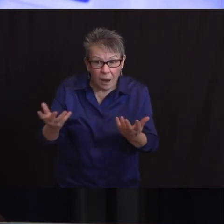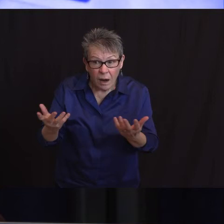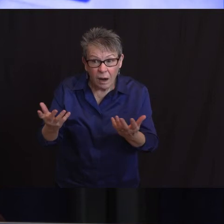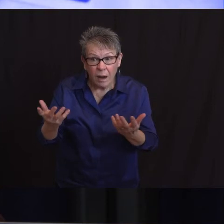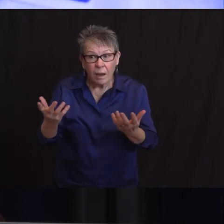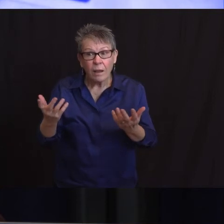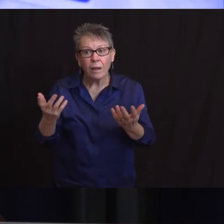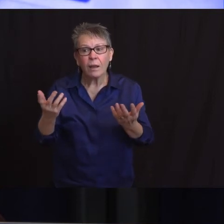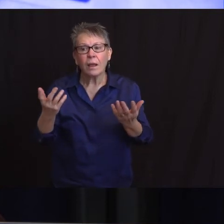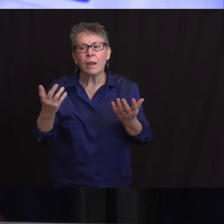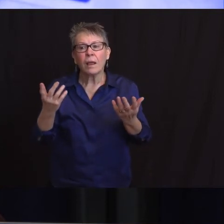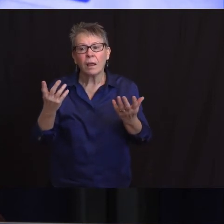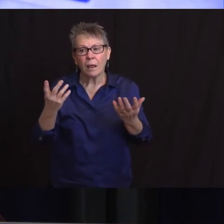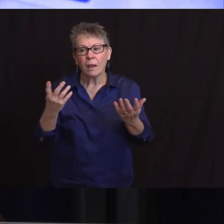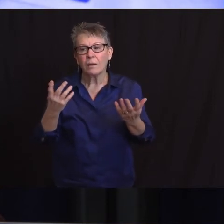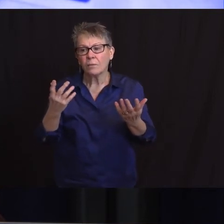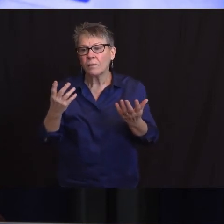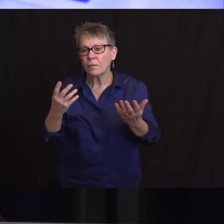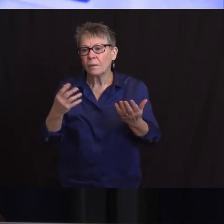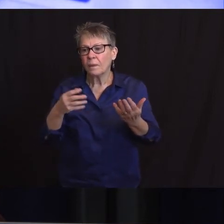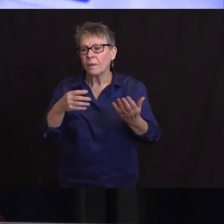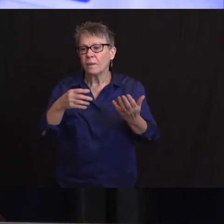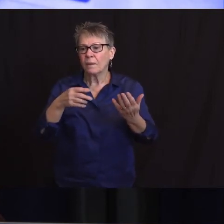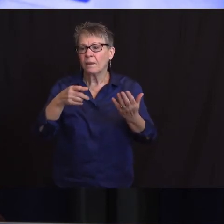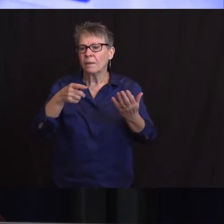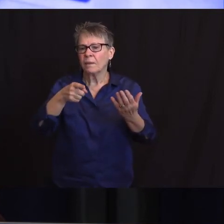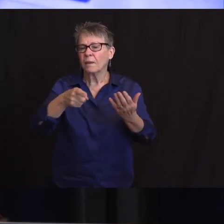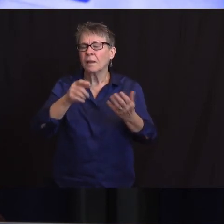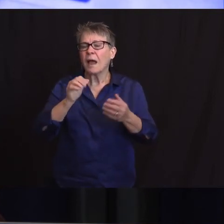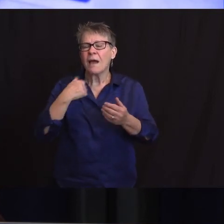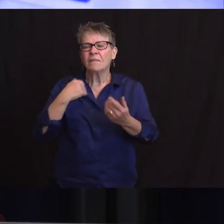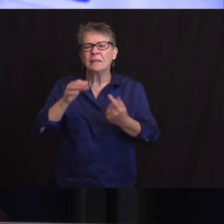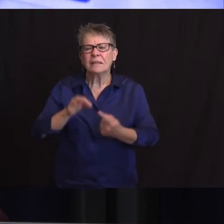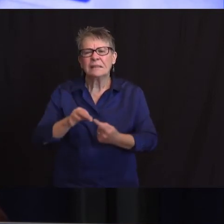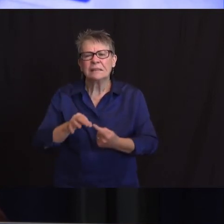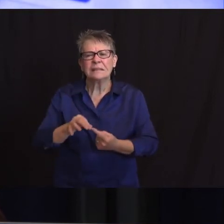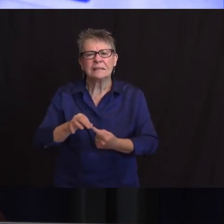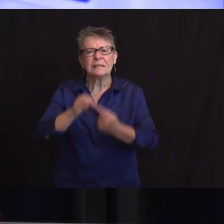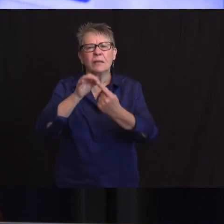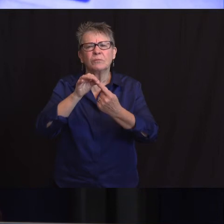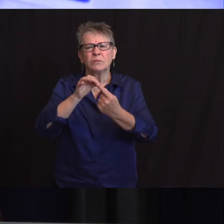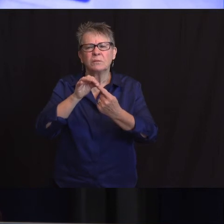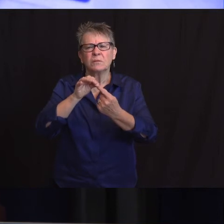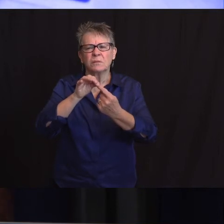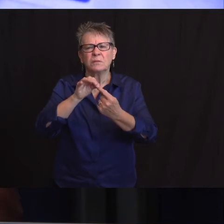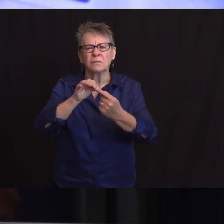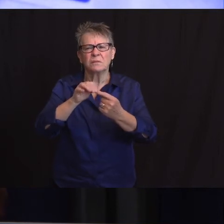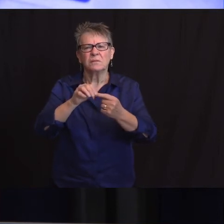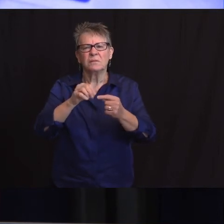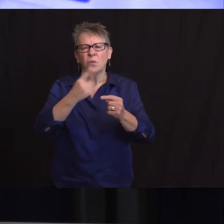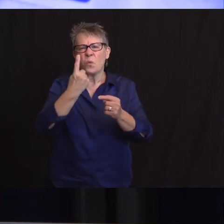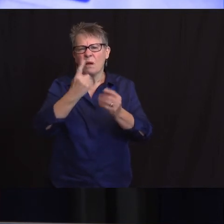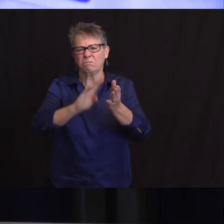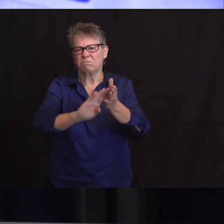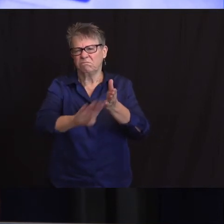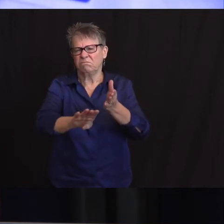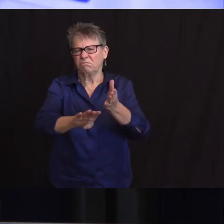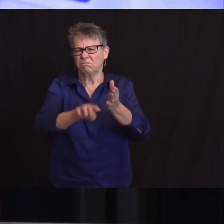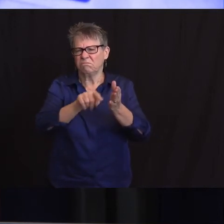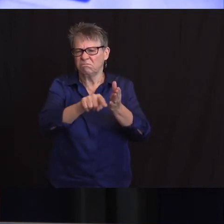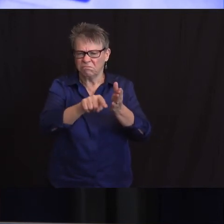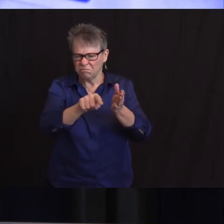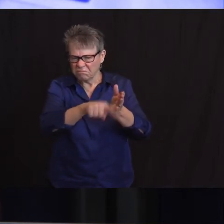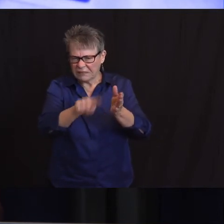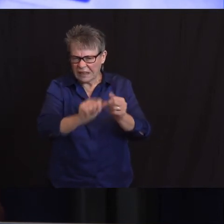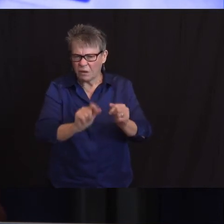essential caregiver visits continue. We hope as more people get vaccinated, the spread of the virus in the community